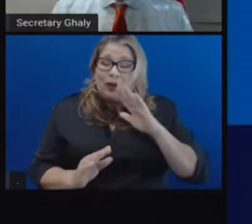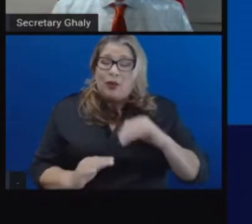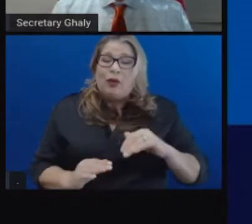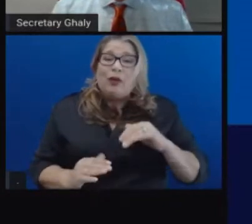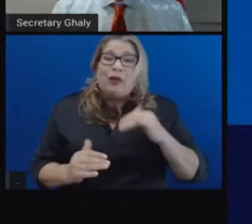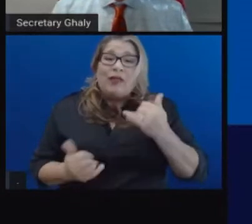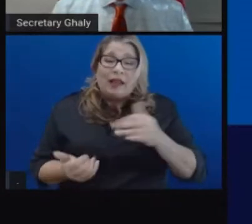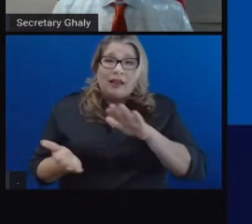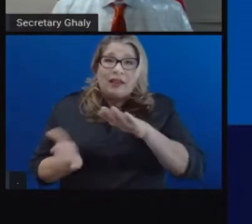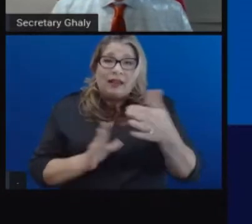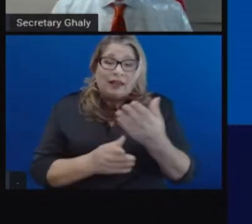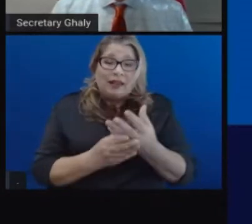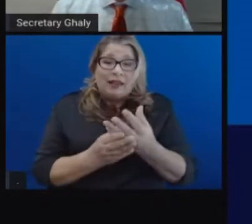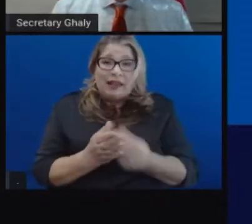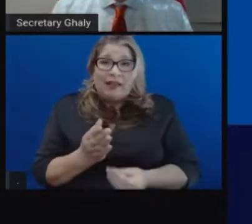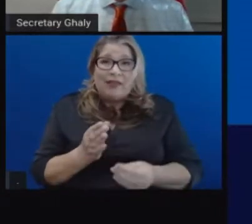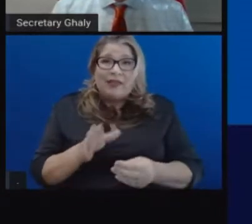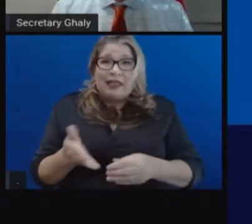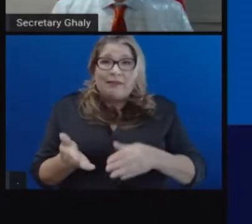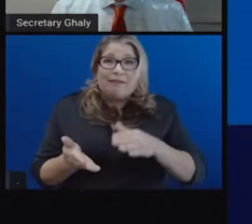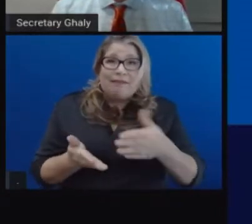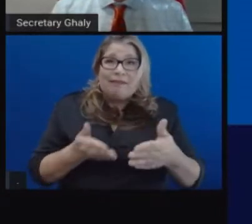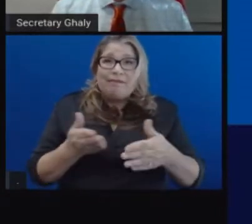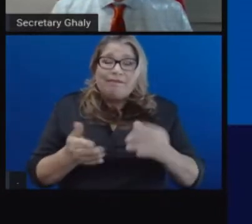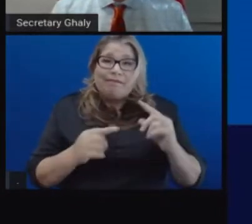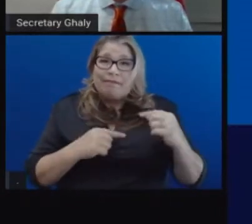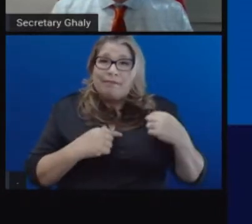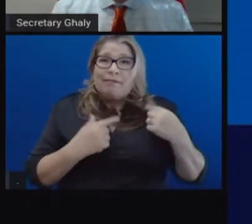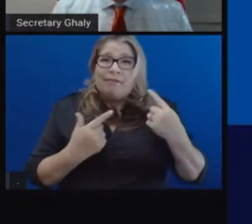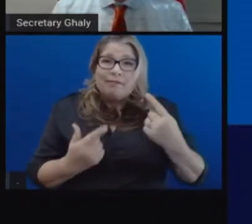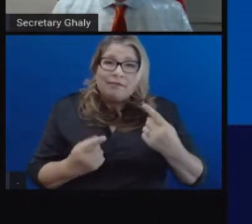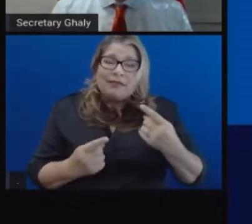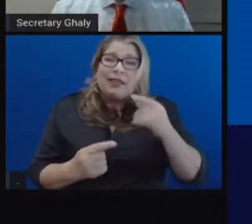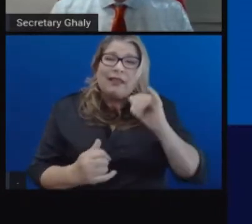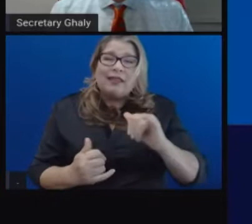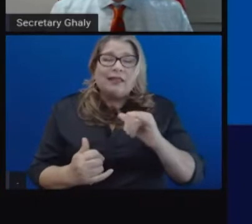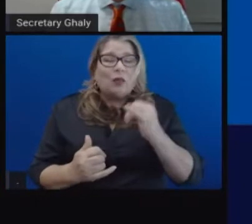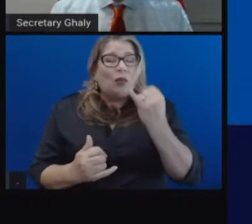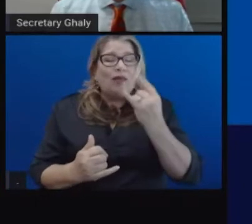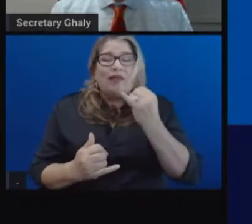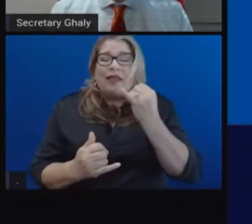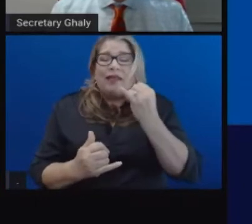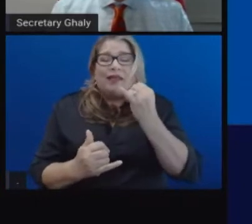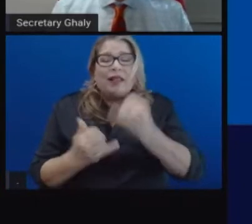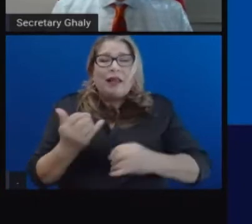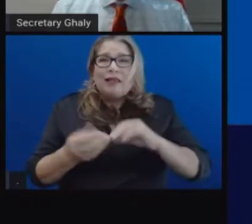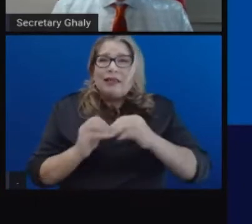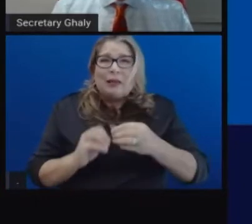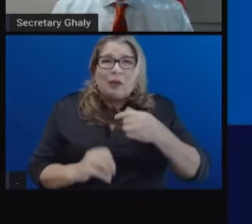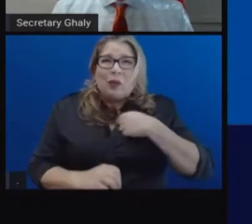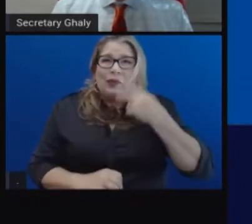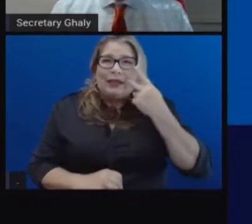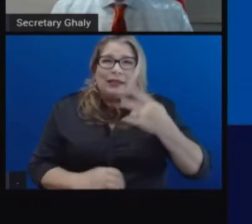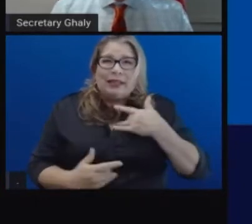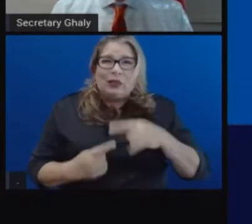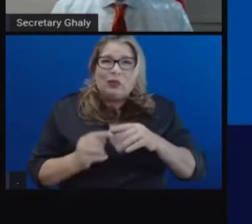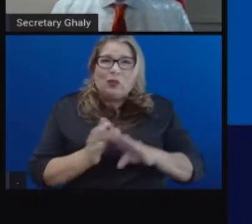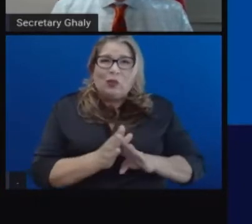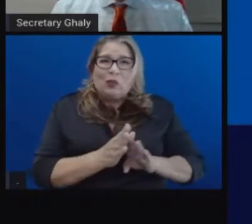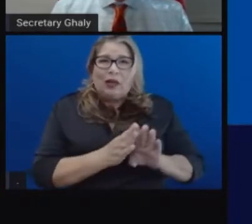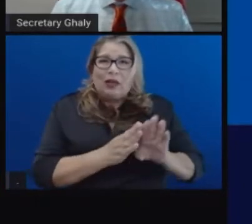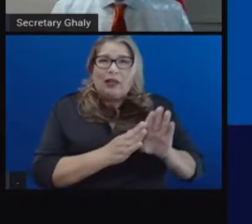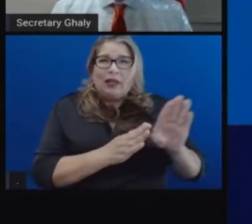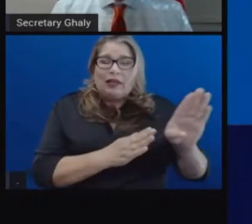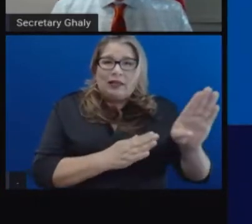death is the lagging indicator with COVID. It's one of the last things that we see rise. And we have seen over